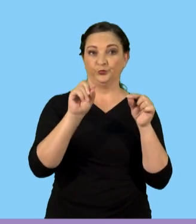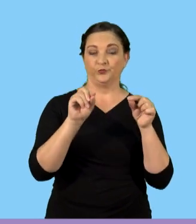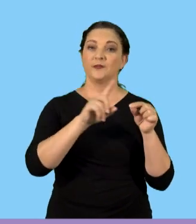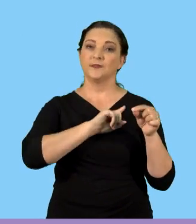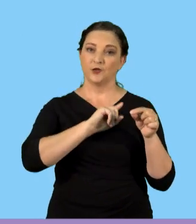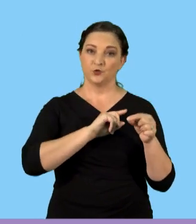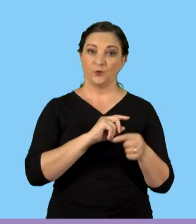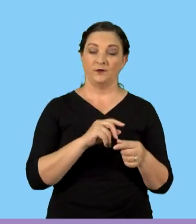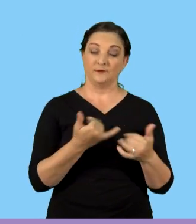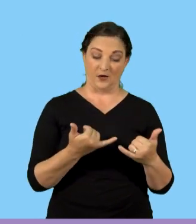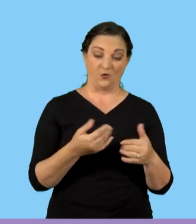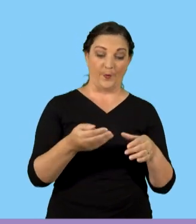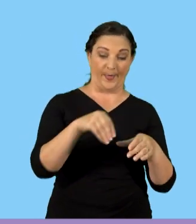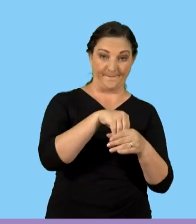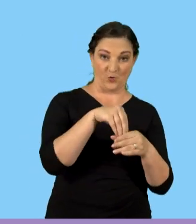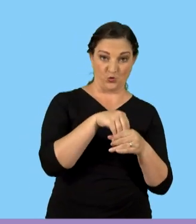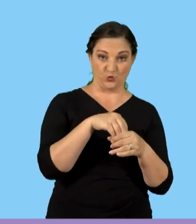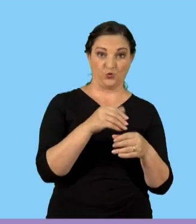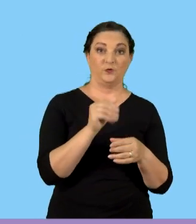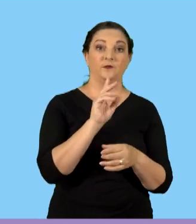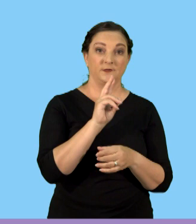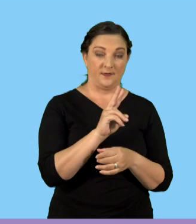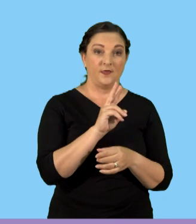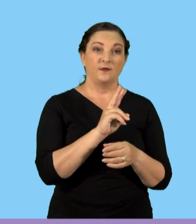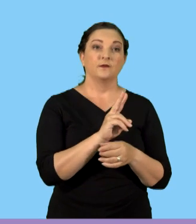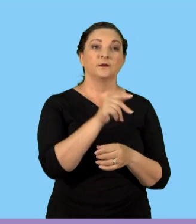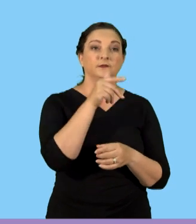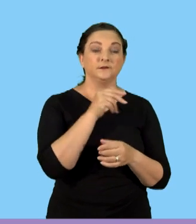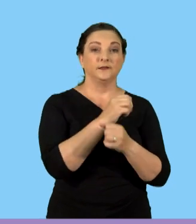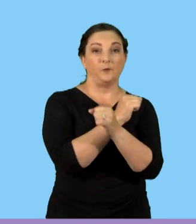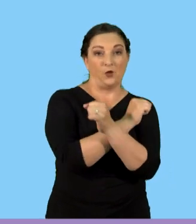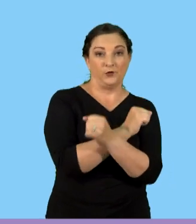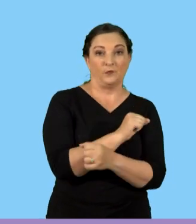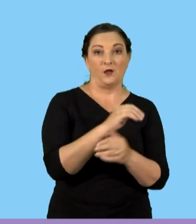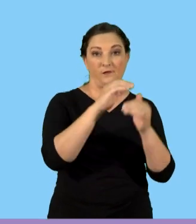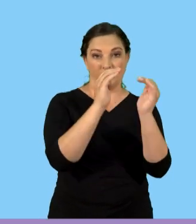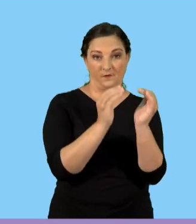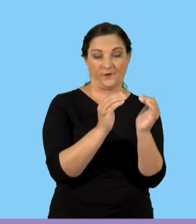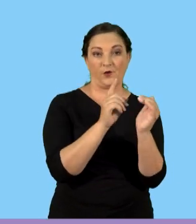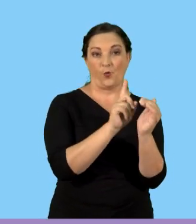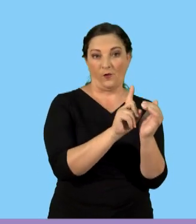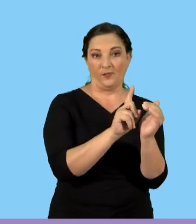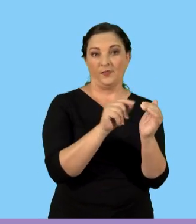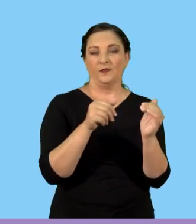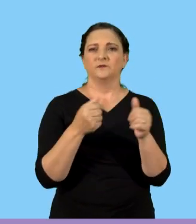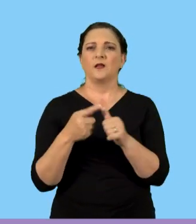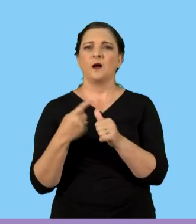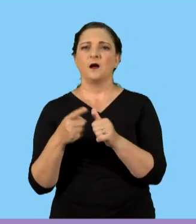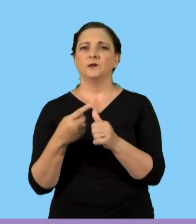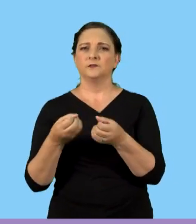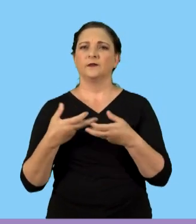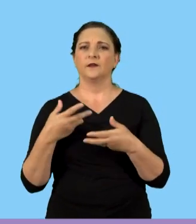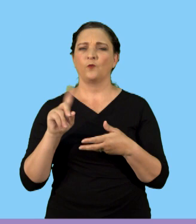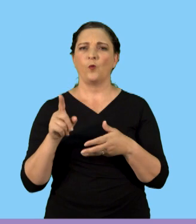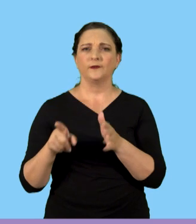are going to take the input, multiply it by 2, and what are we going to add or subtract so that the answer gives us a